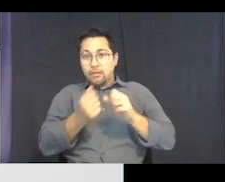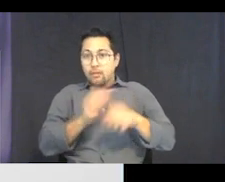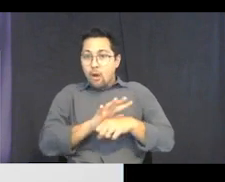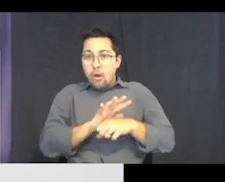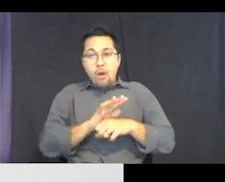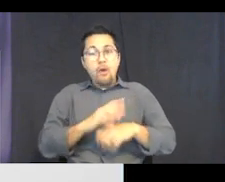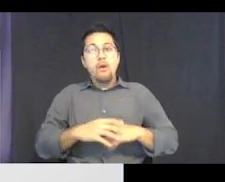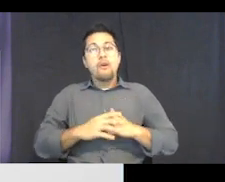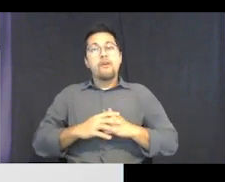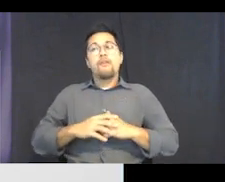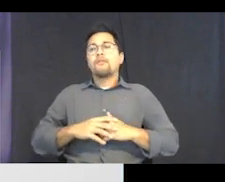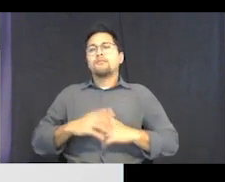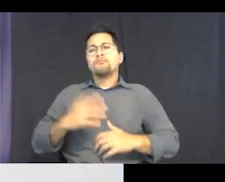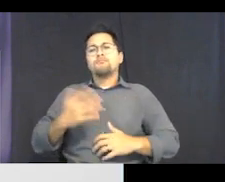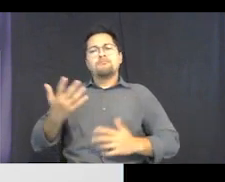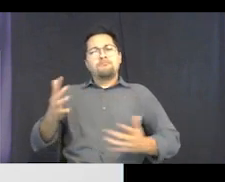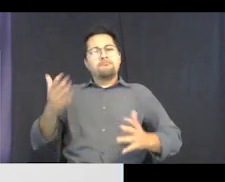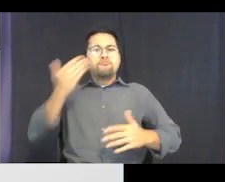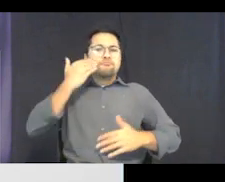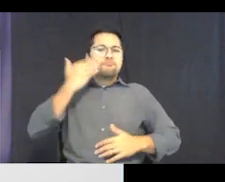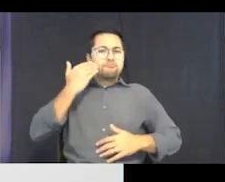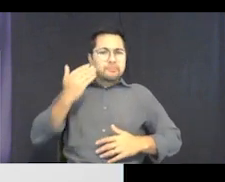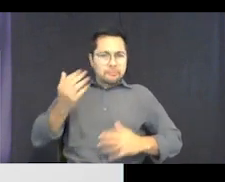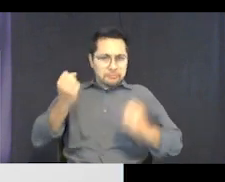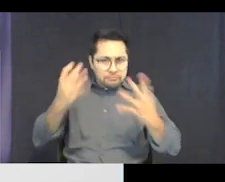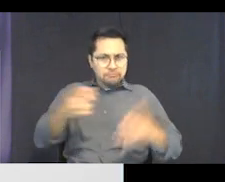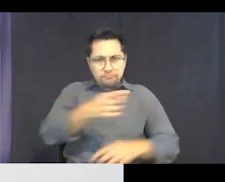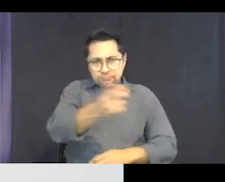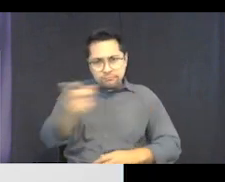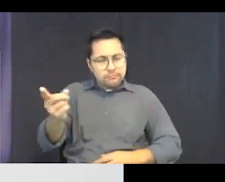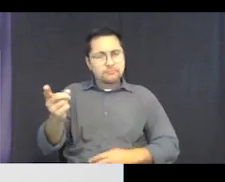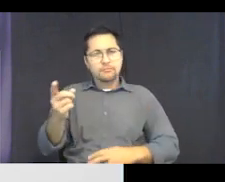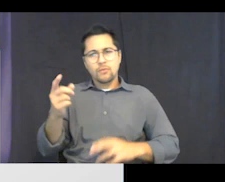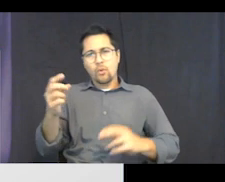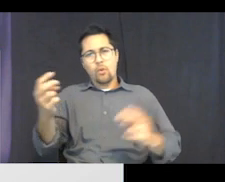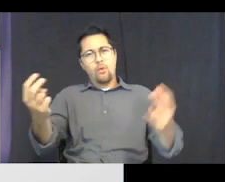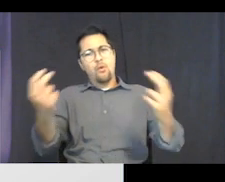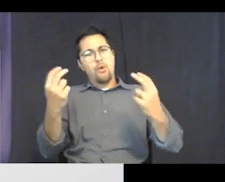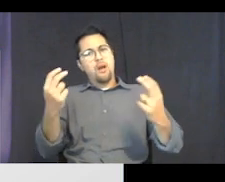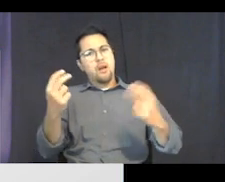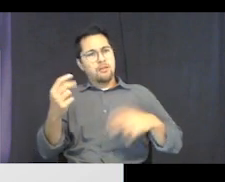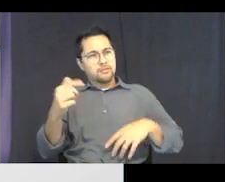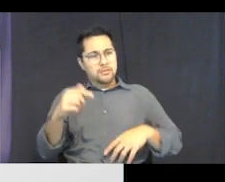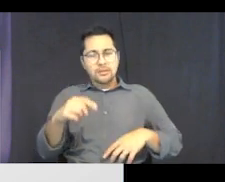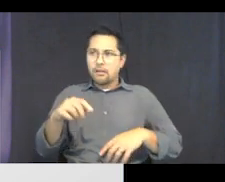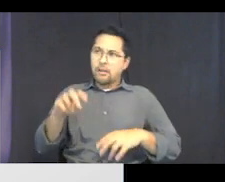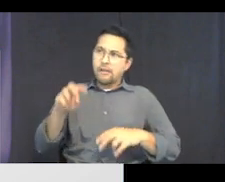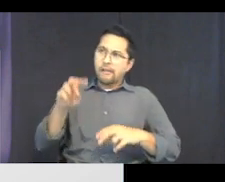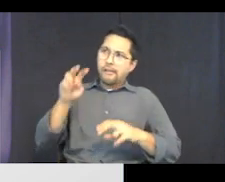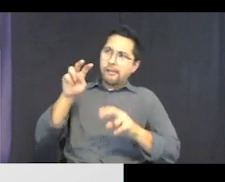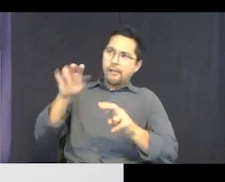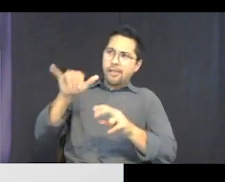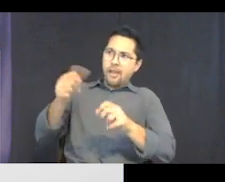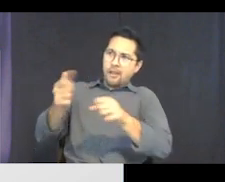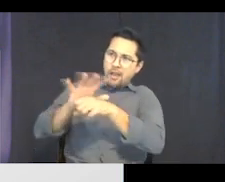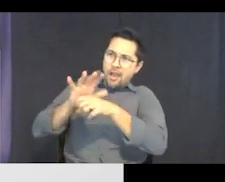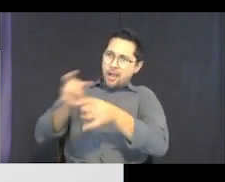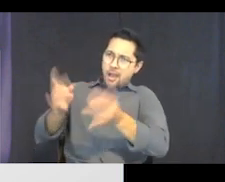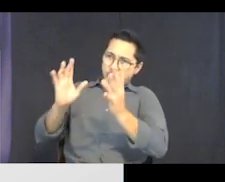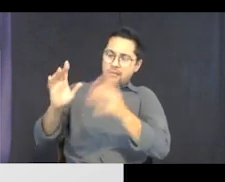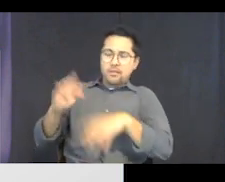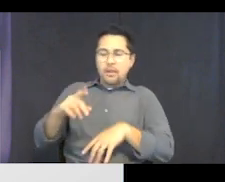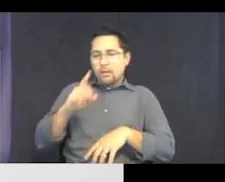of us. We know that many of you are looking at this pandemic and just